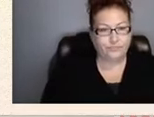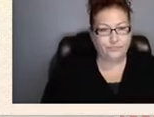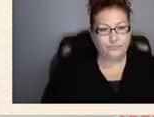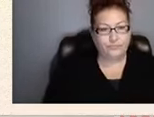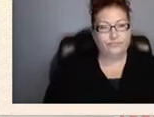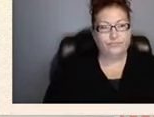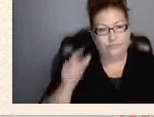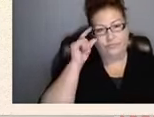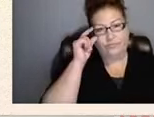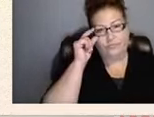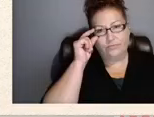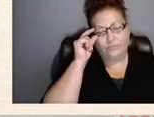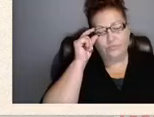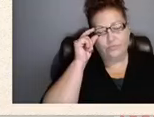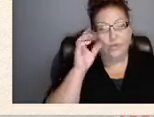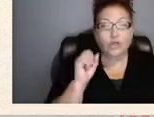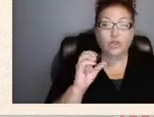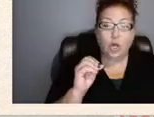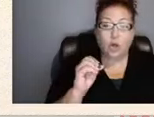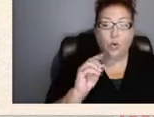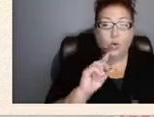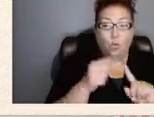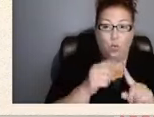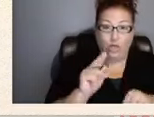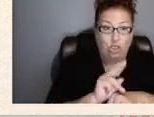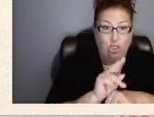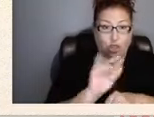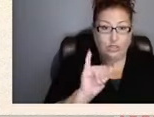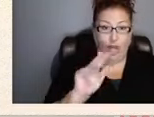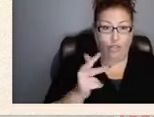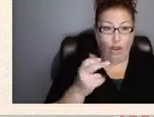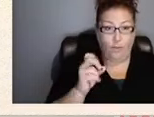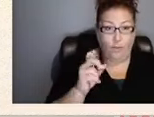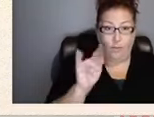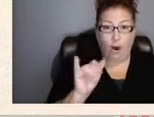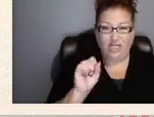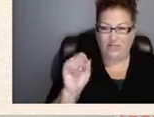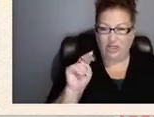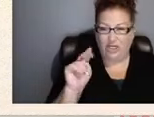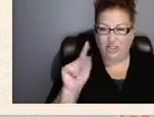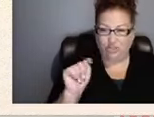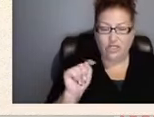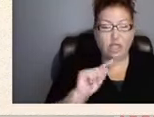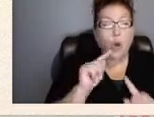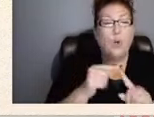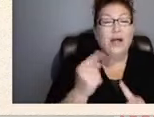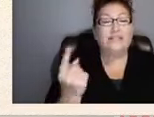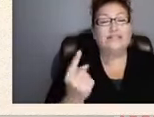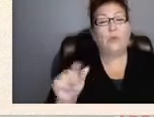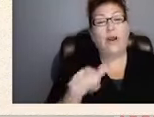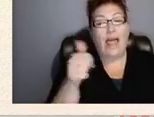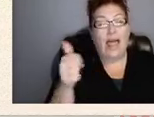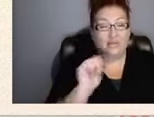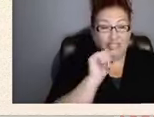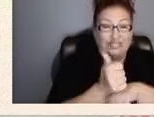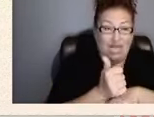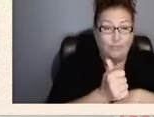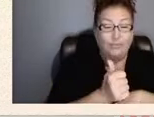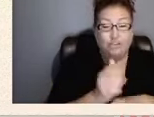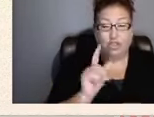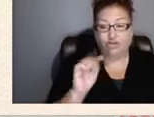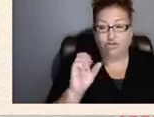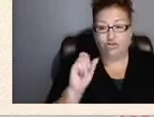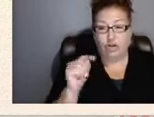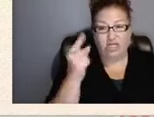So when to use a third-party special needs trust? When someone else is establishing a trust for the benefit of another